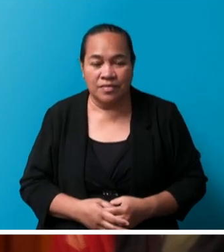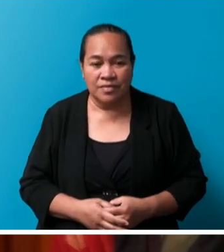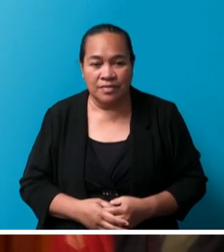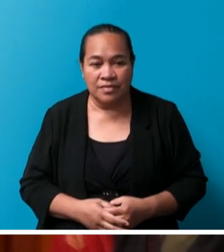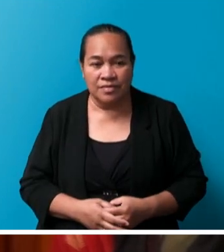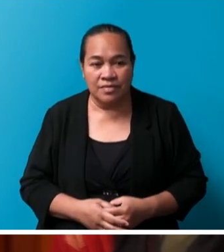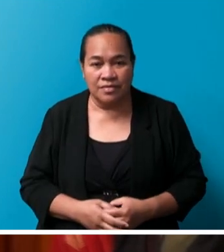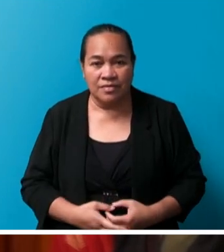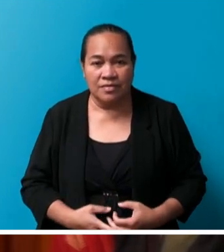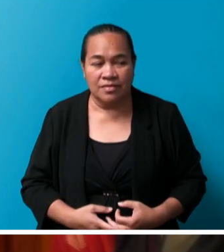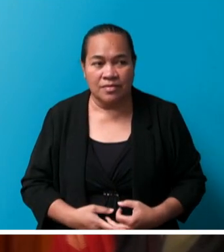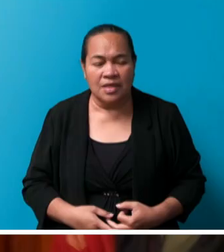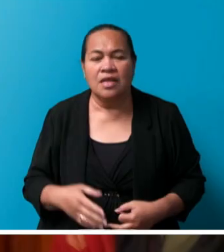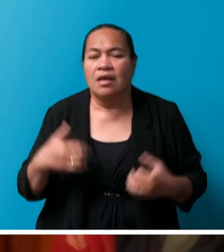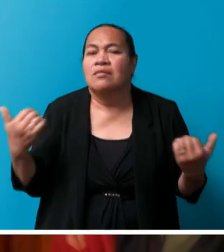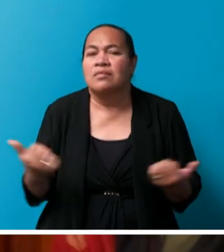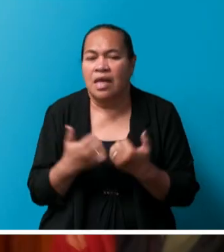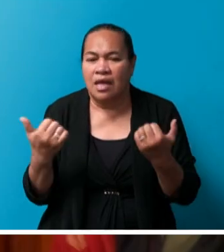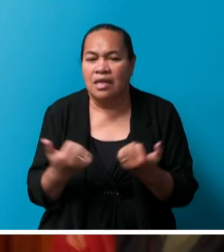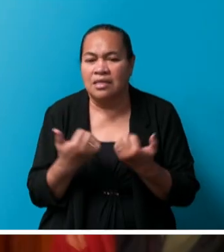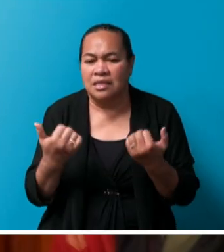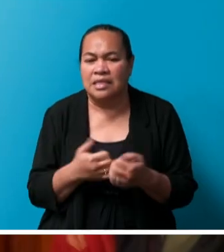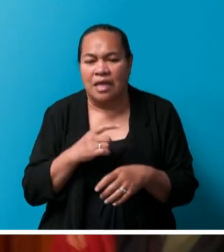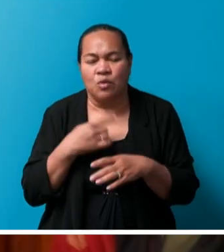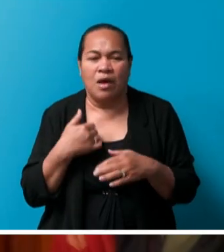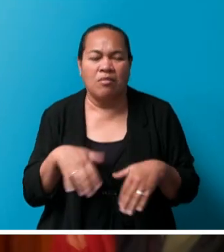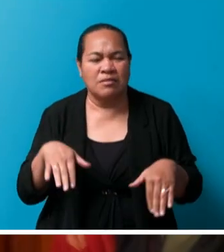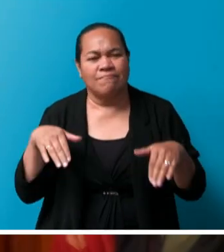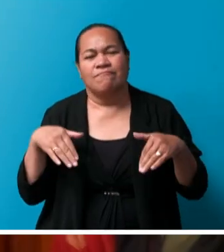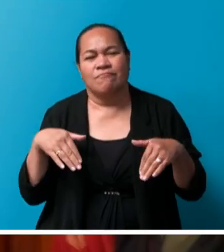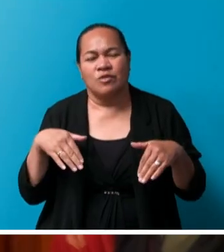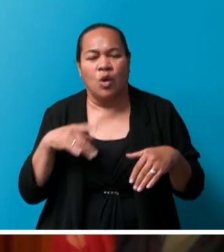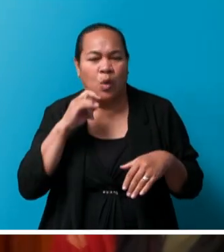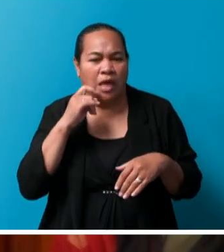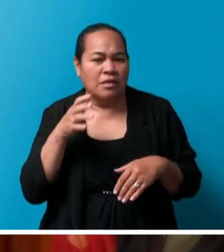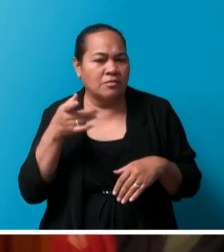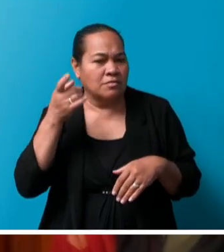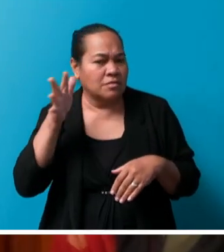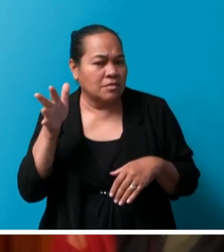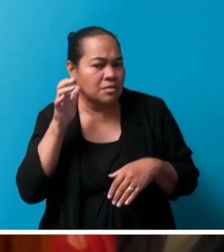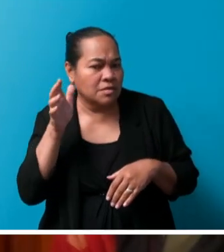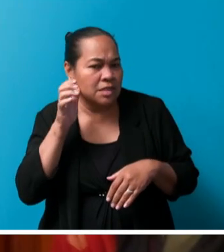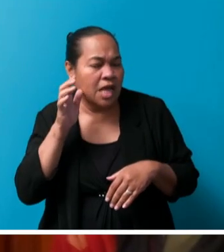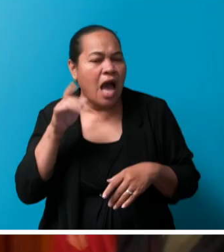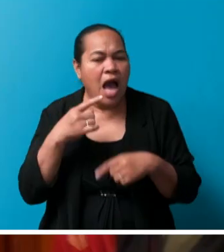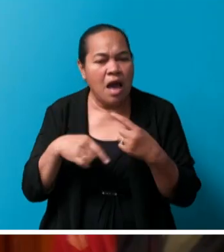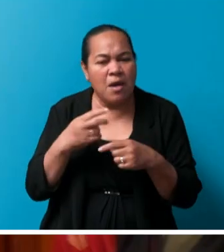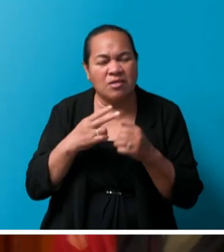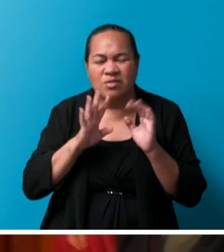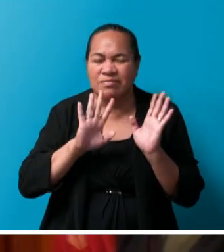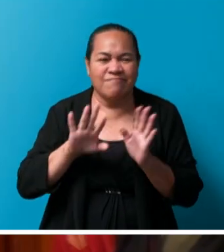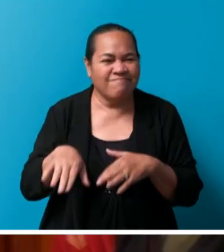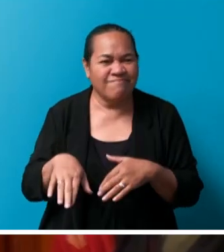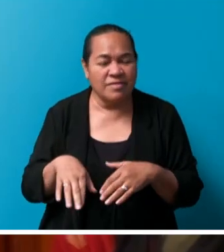Emphasis to those of us. And the Bungananguna, and the Bakawelaka, Nakana Kadebaki, and on the Tukutuku Bakila, Madritu. Disregarded time.